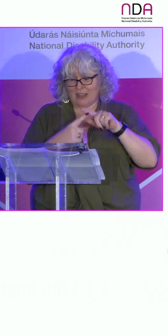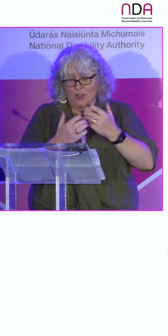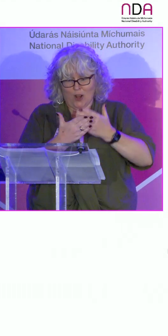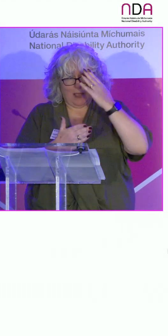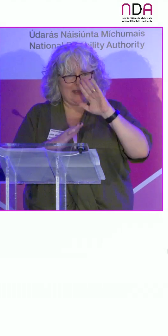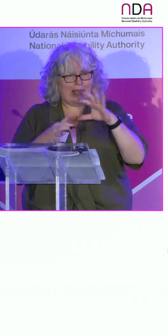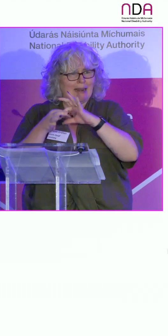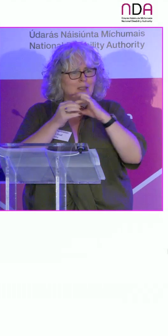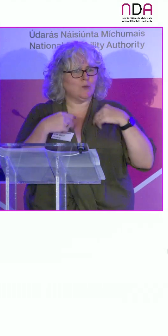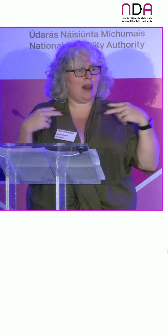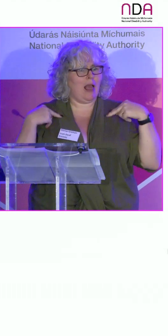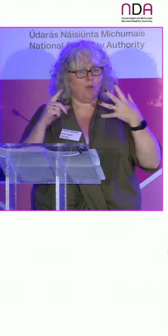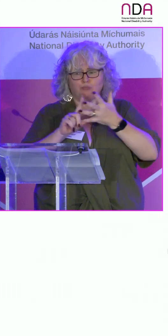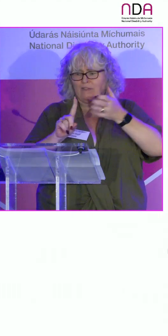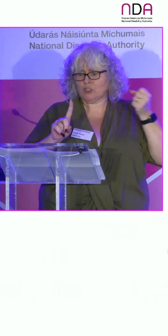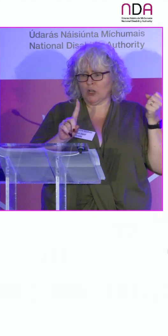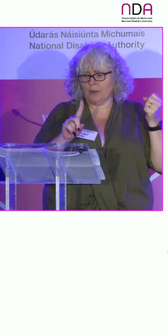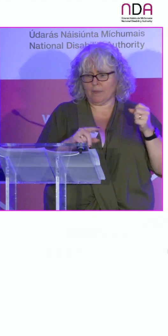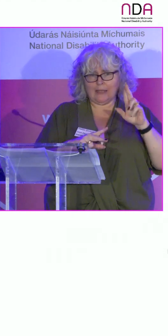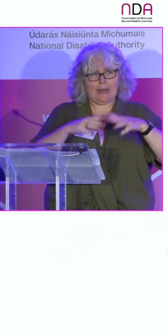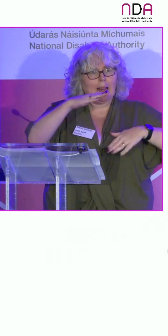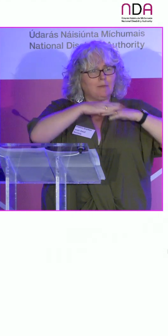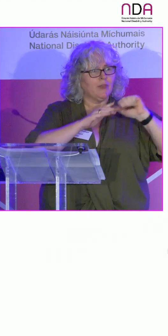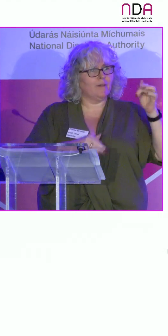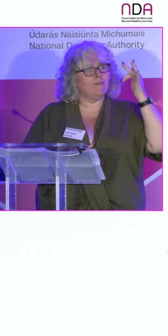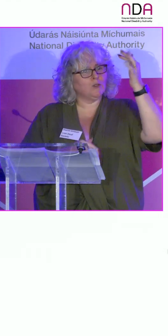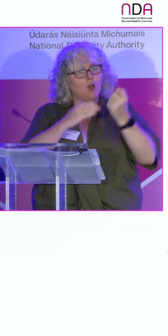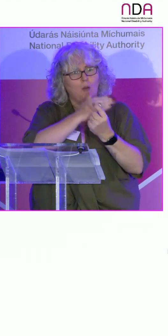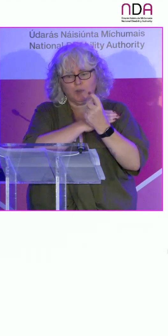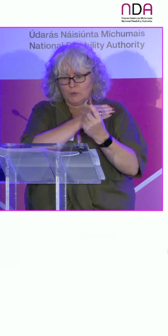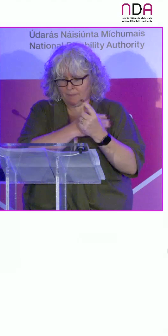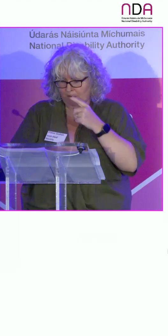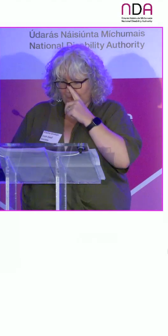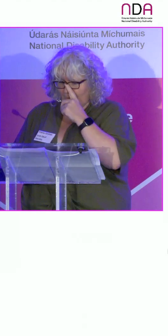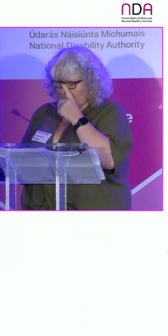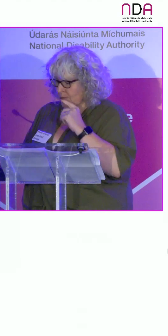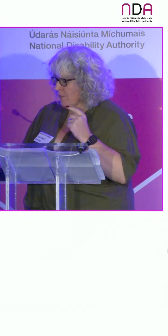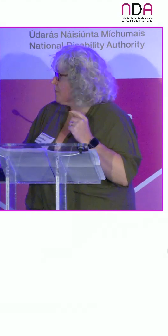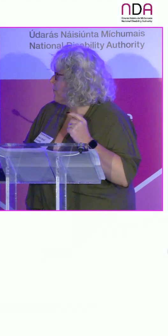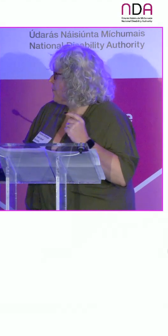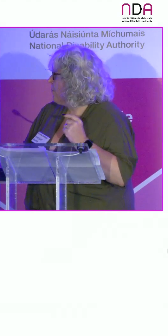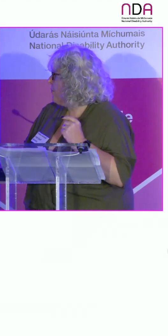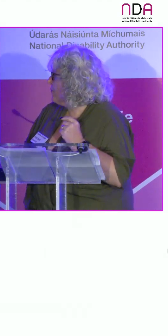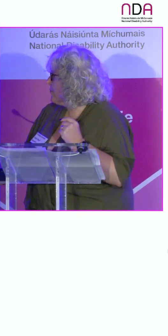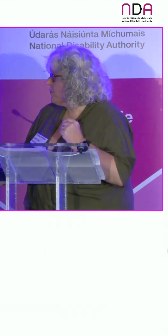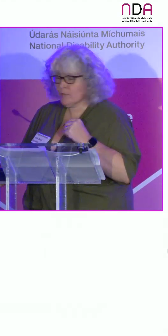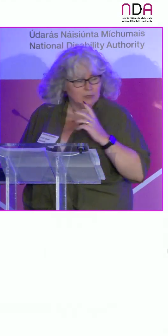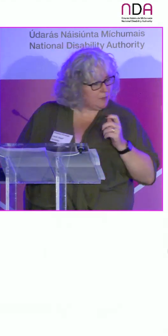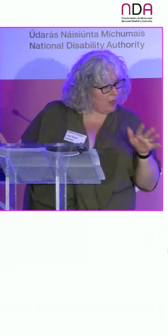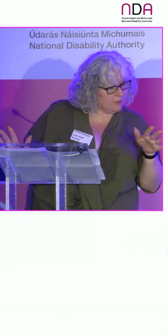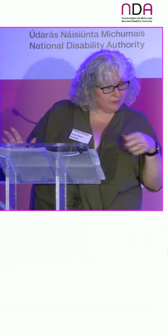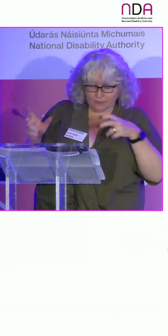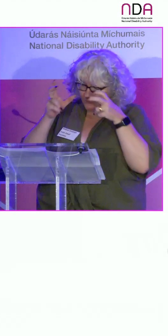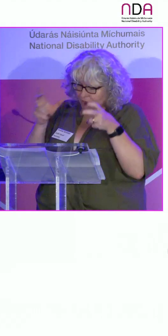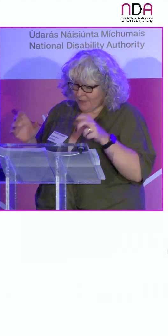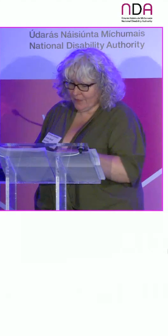For social inclusion, again, it's linked to language deprivation without that interaction and can cause